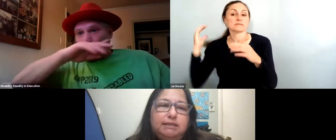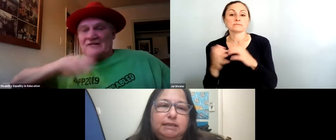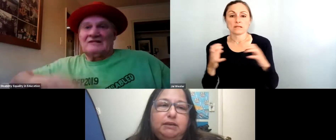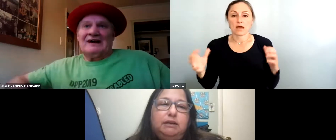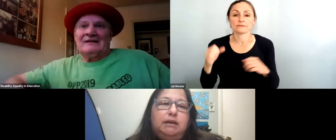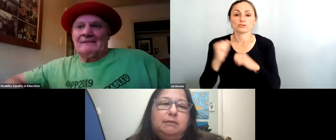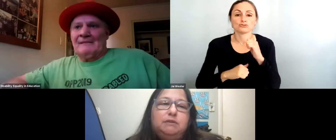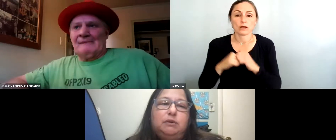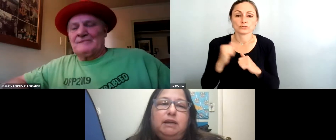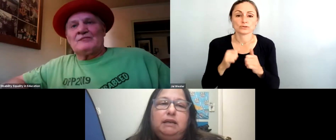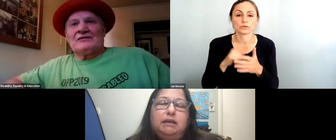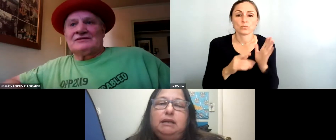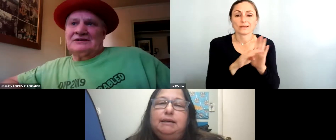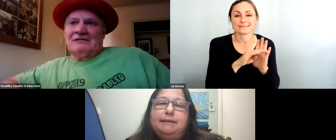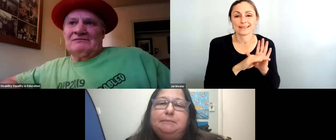what's listed here,